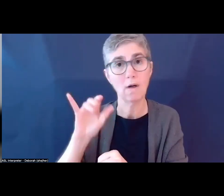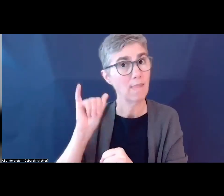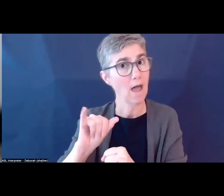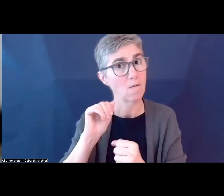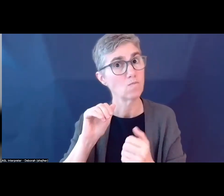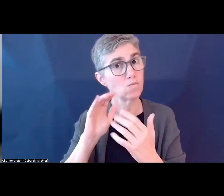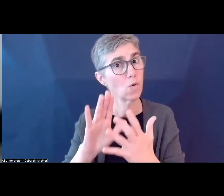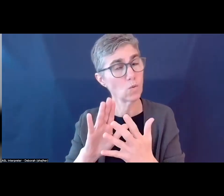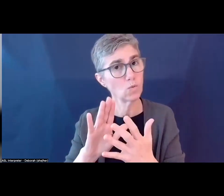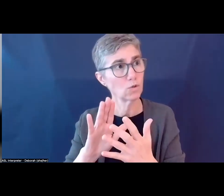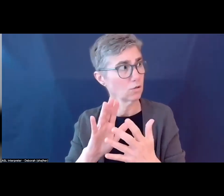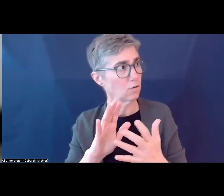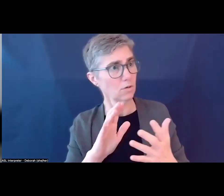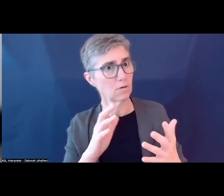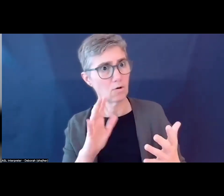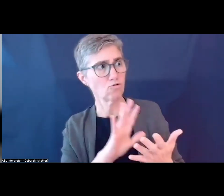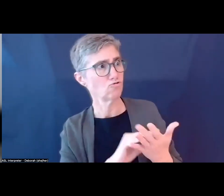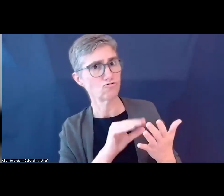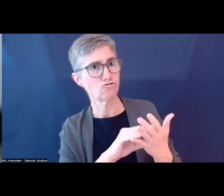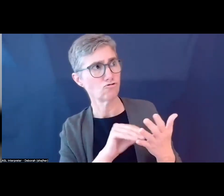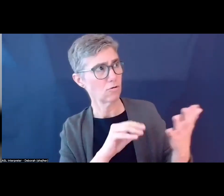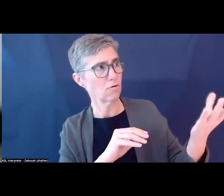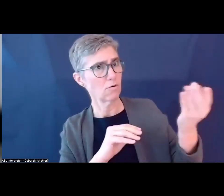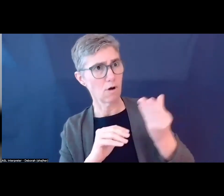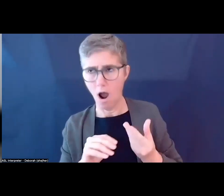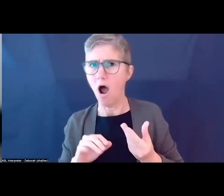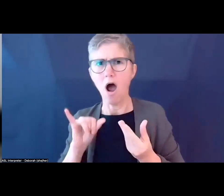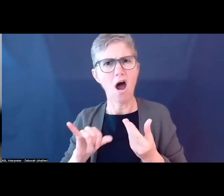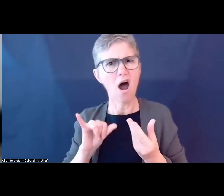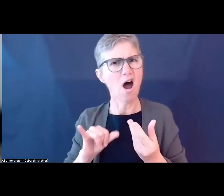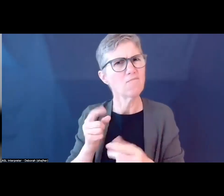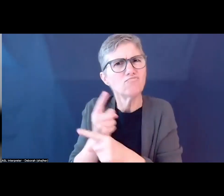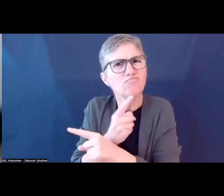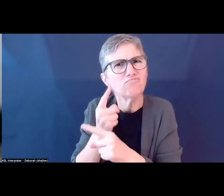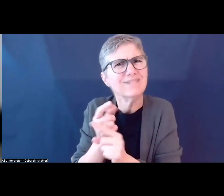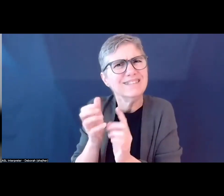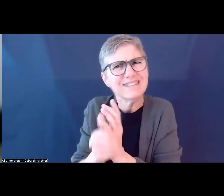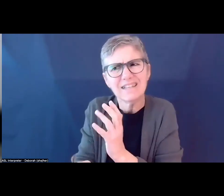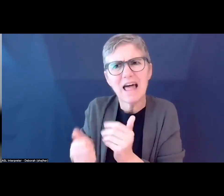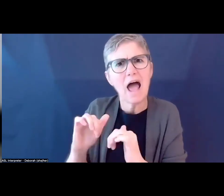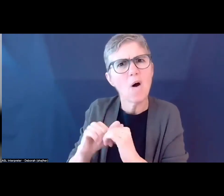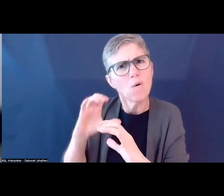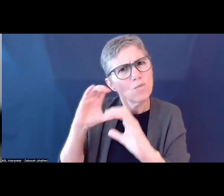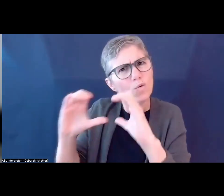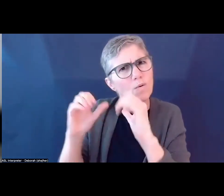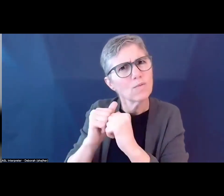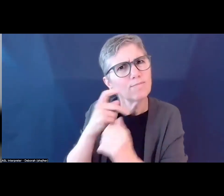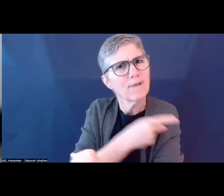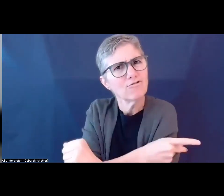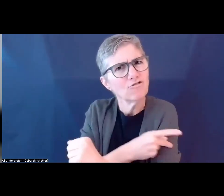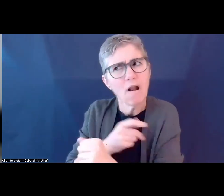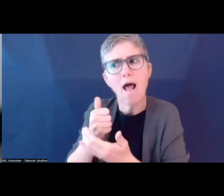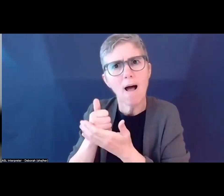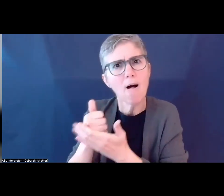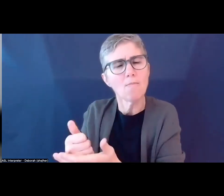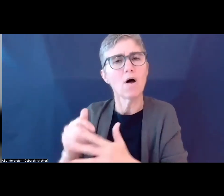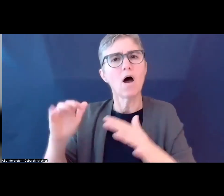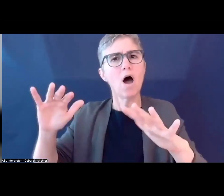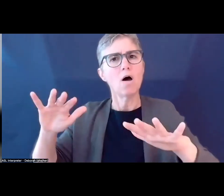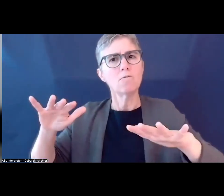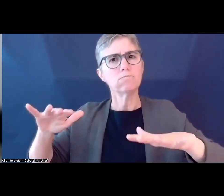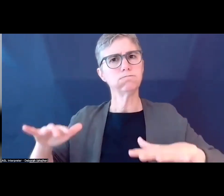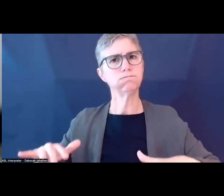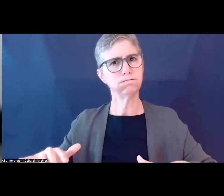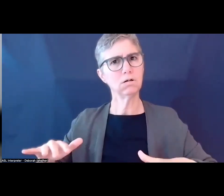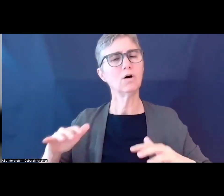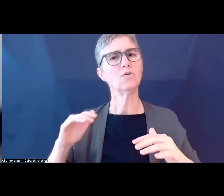got introduced gave us the practical skills to communicate with the patients, help them regulate emotions,